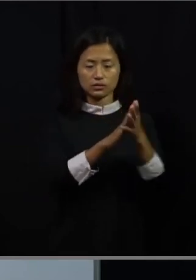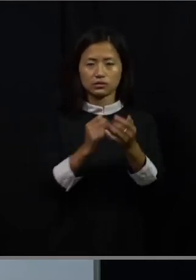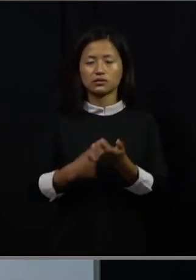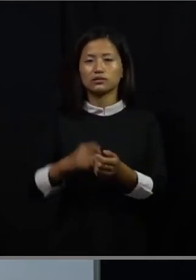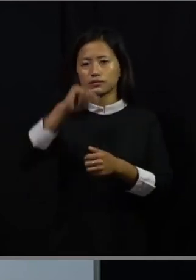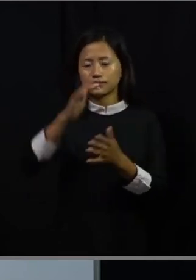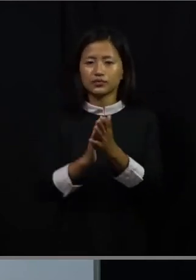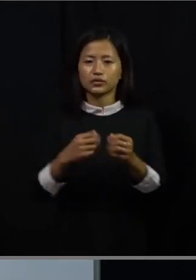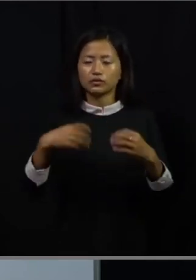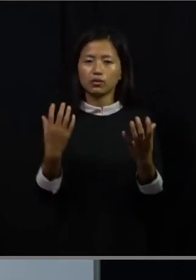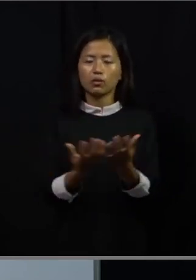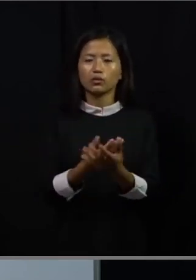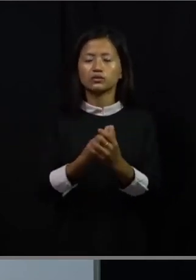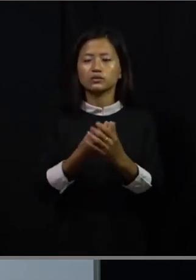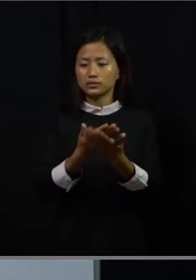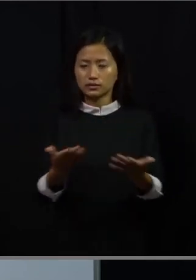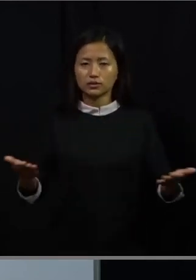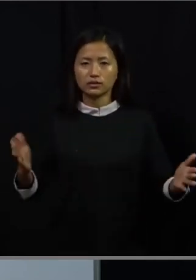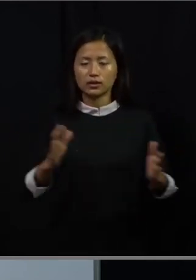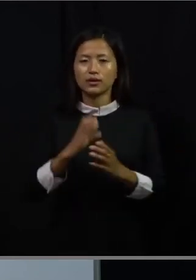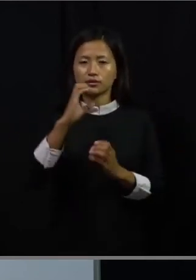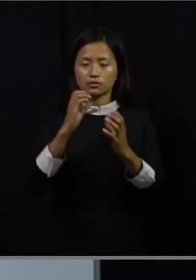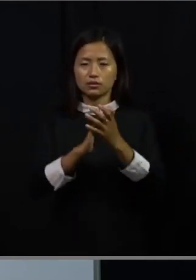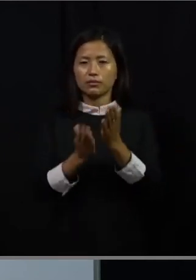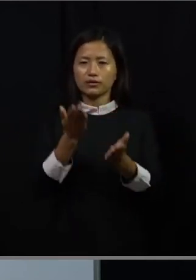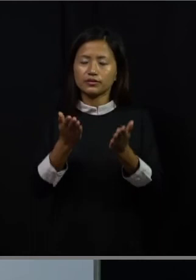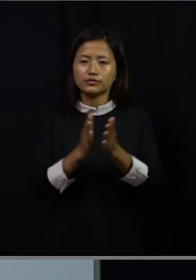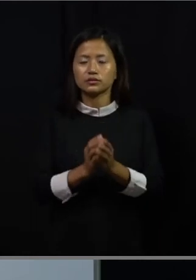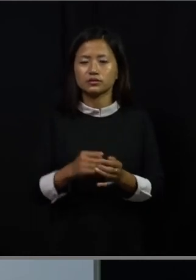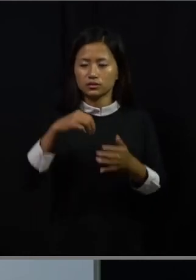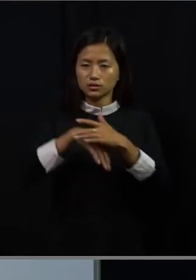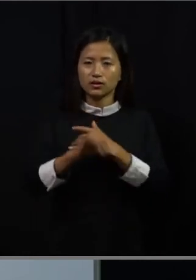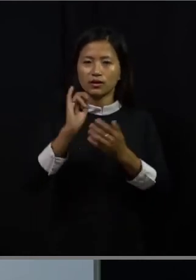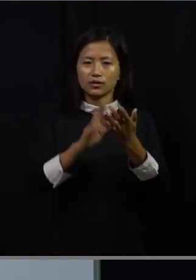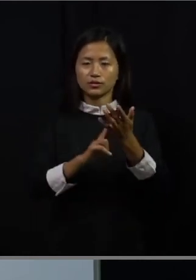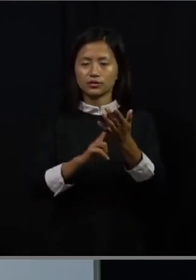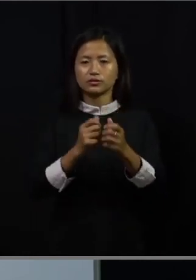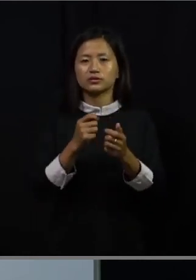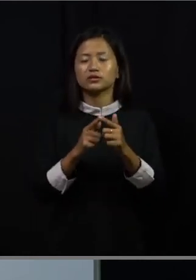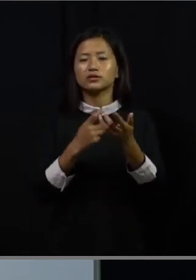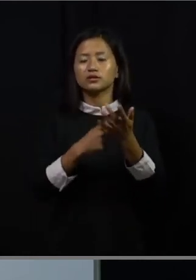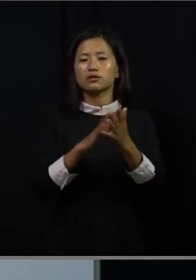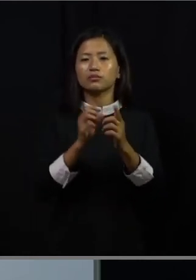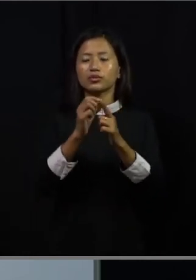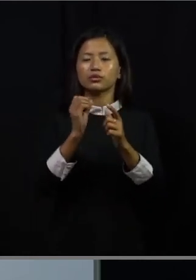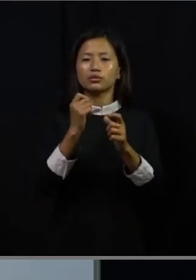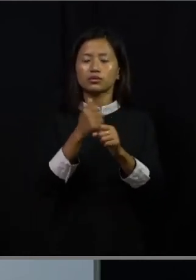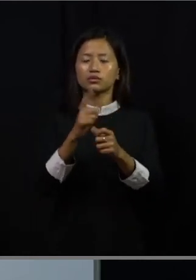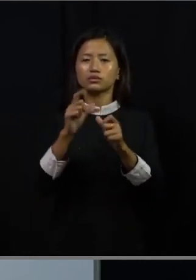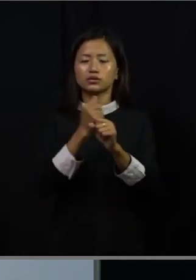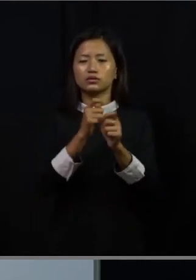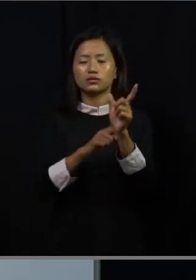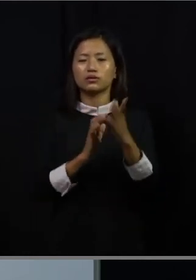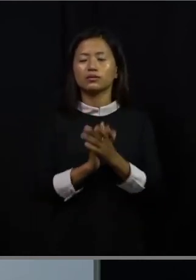other, right? So all those comparative studies are also made under anthropology. Okay, and there are some branches, okay,